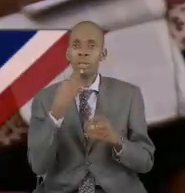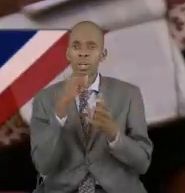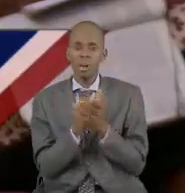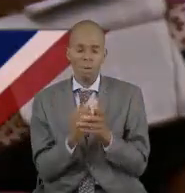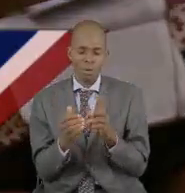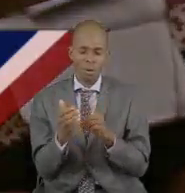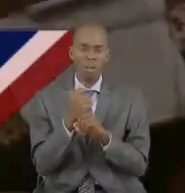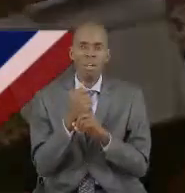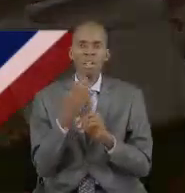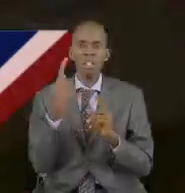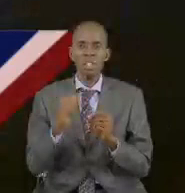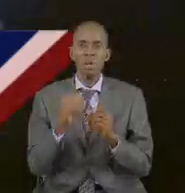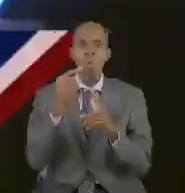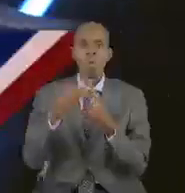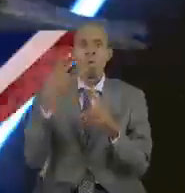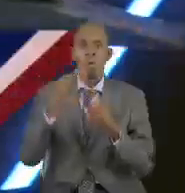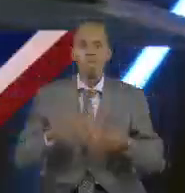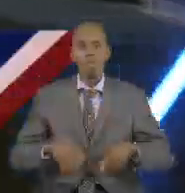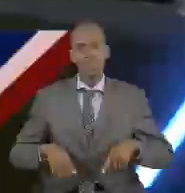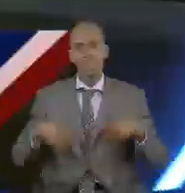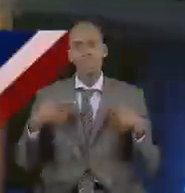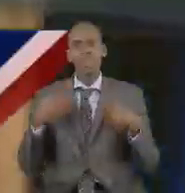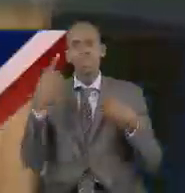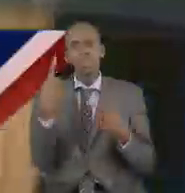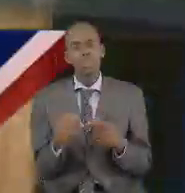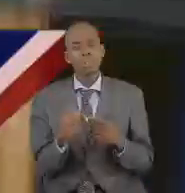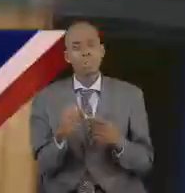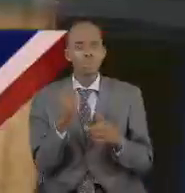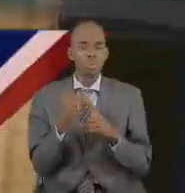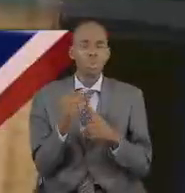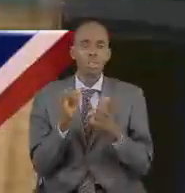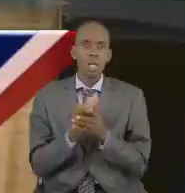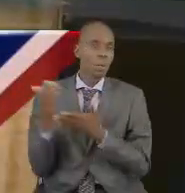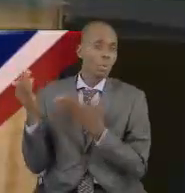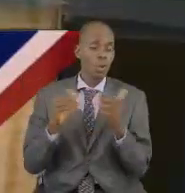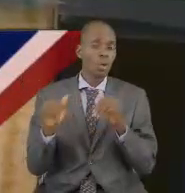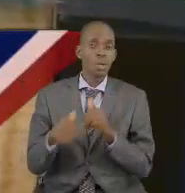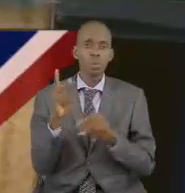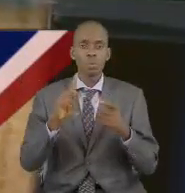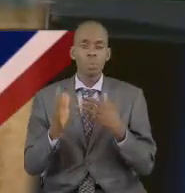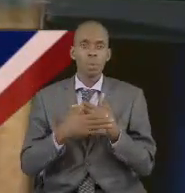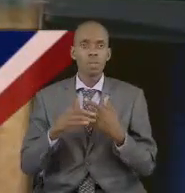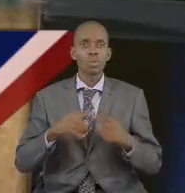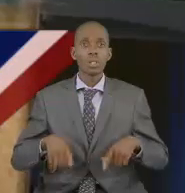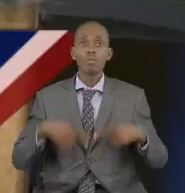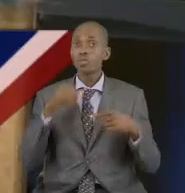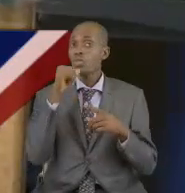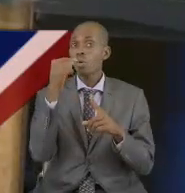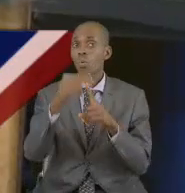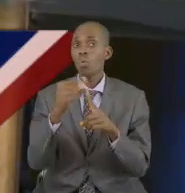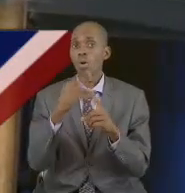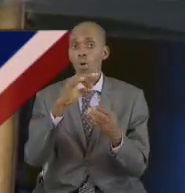life. The word that brings other people to life. Not the word of death.